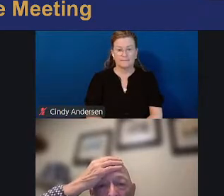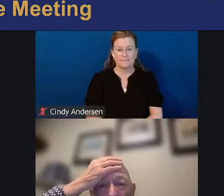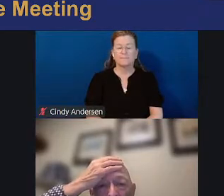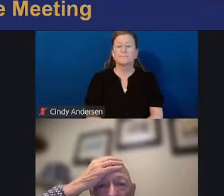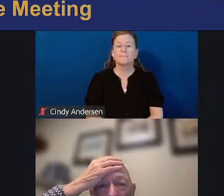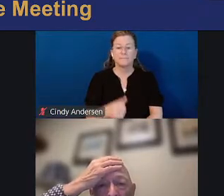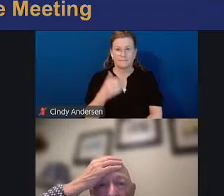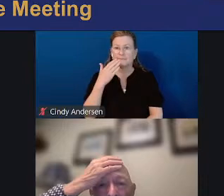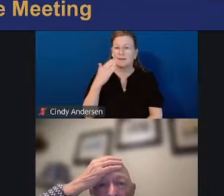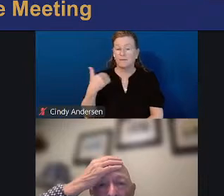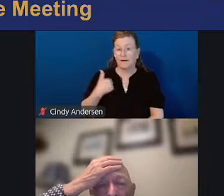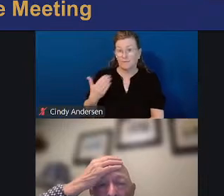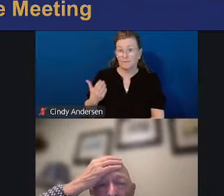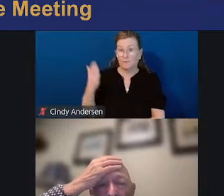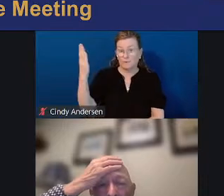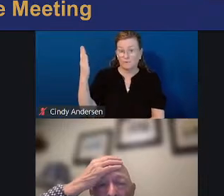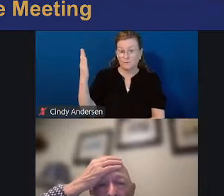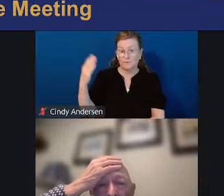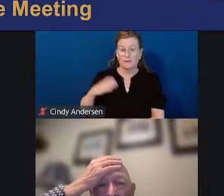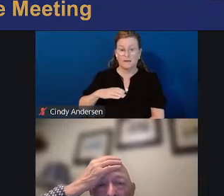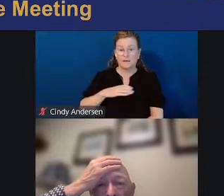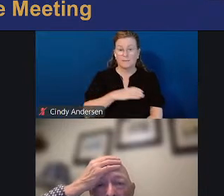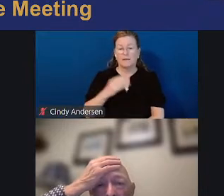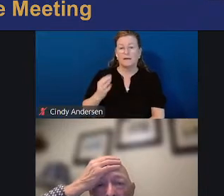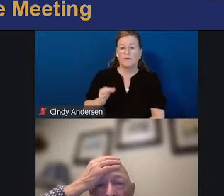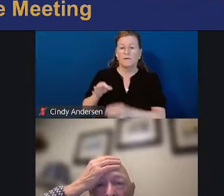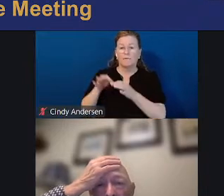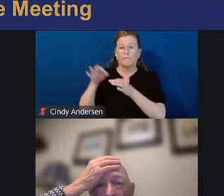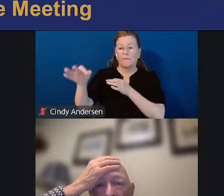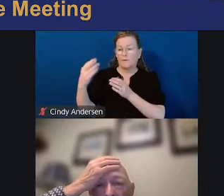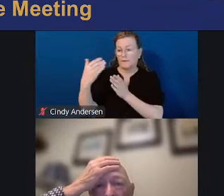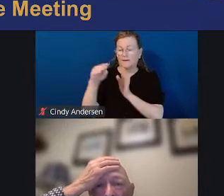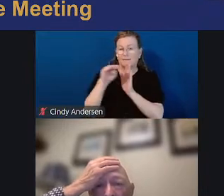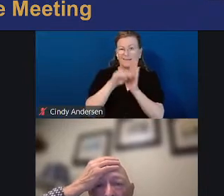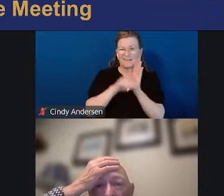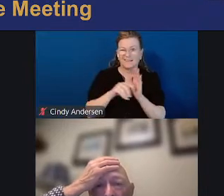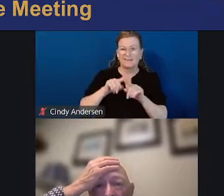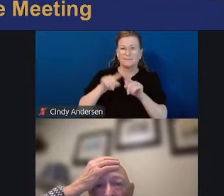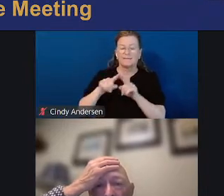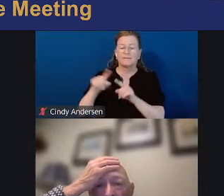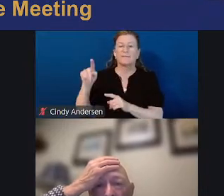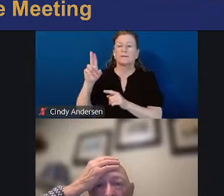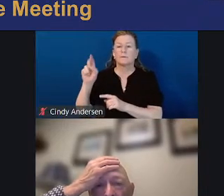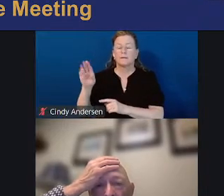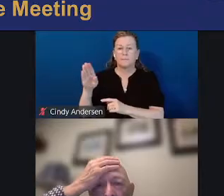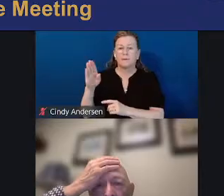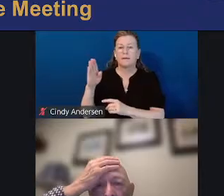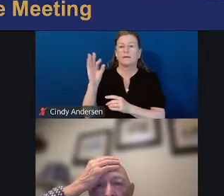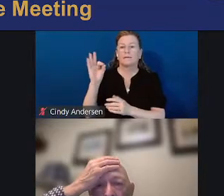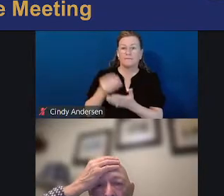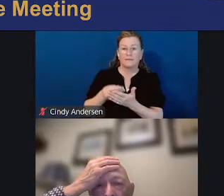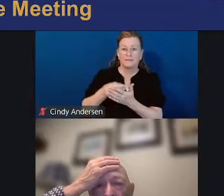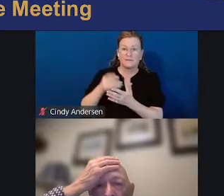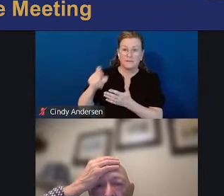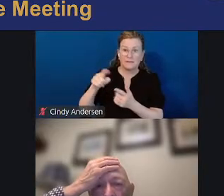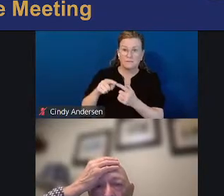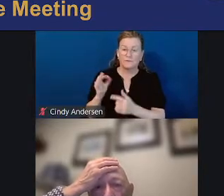Thank you. We have a motion that the committee forward the list of USDB fiscal needs to the Finance Committee.